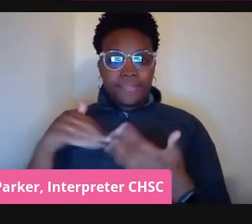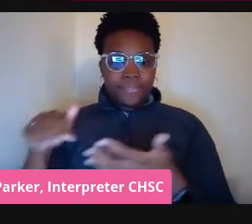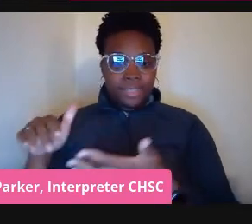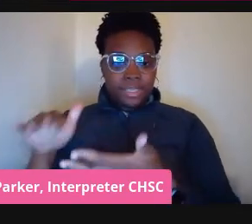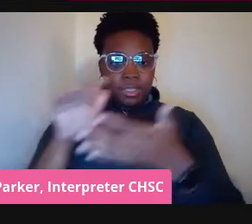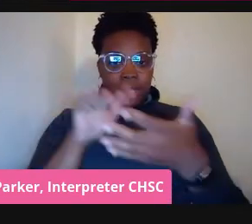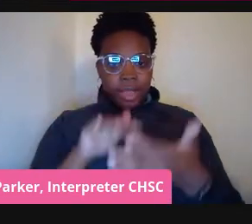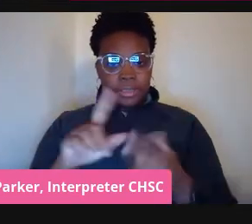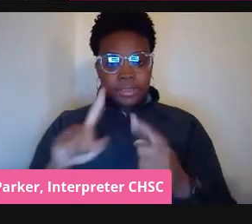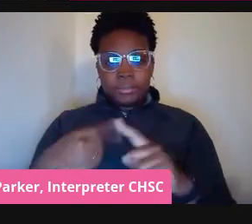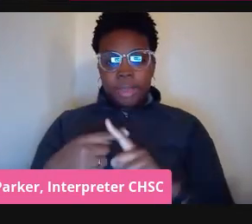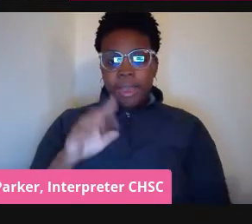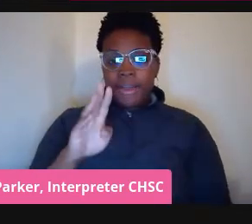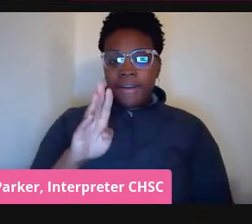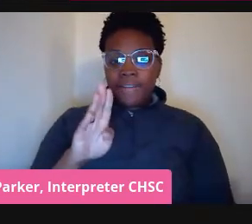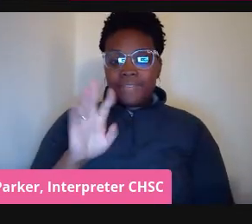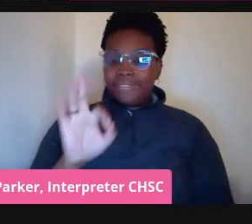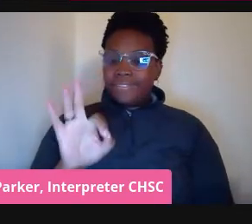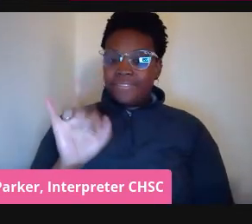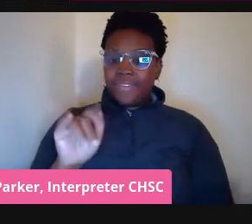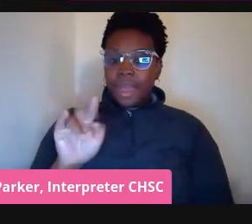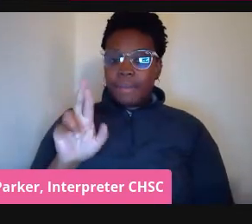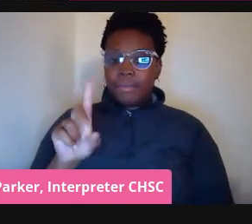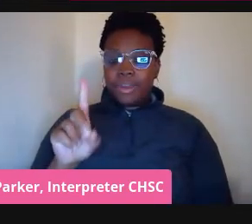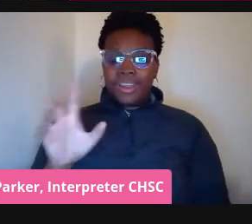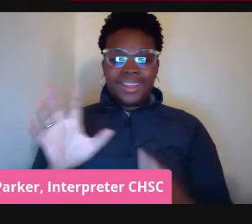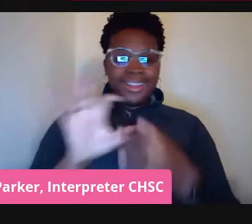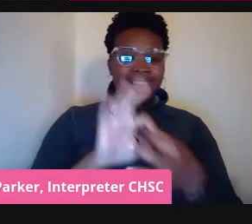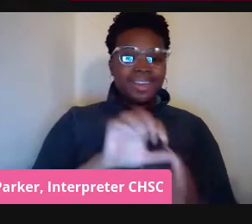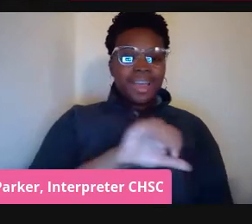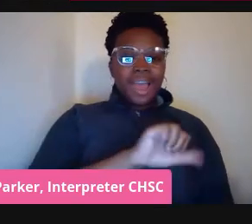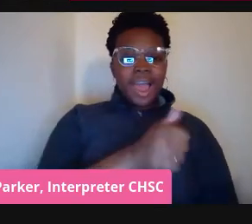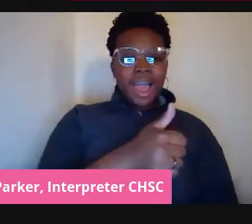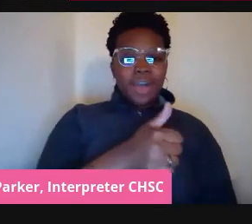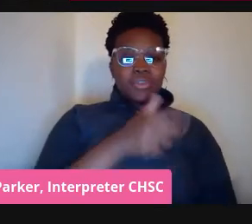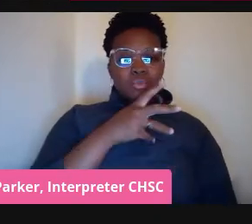about fibroids being linked to other reproductive health issues.